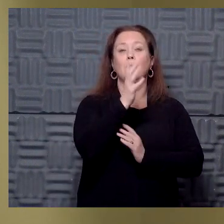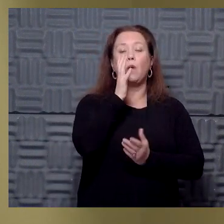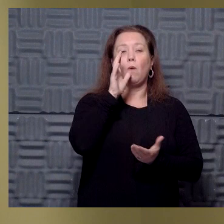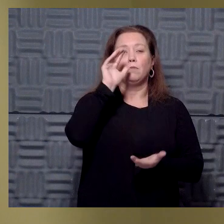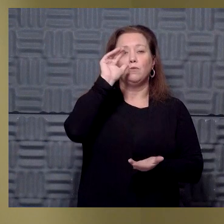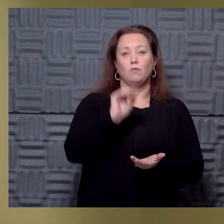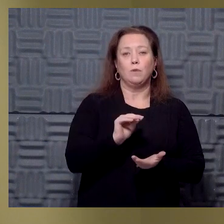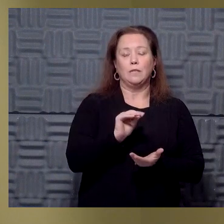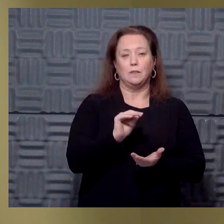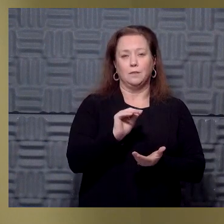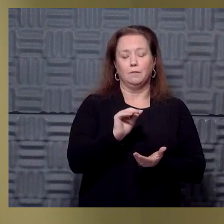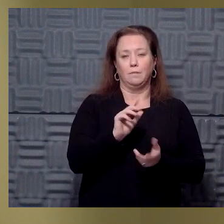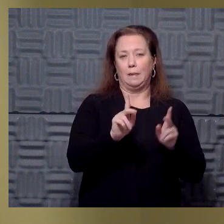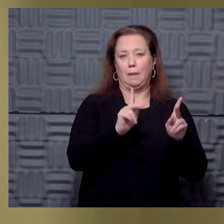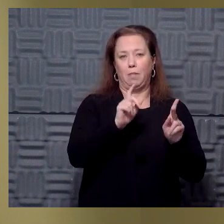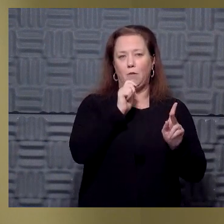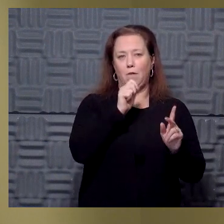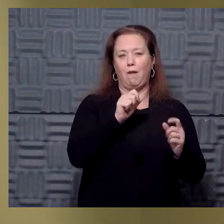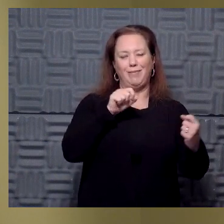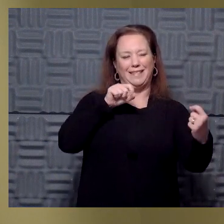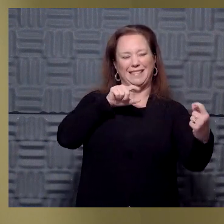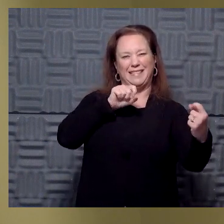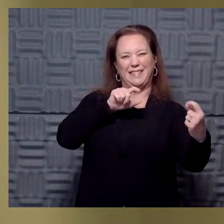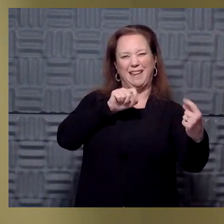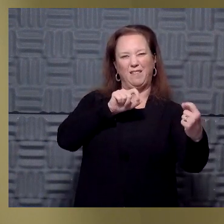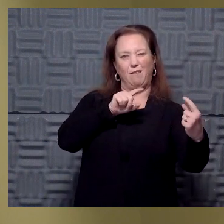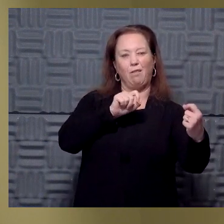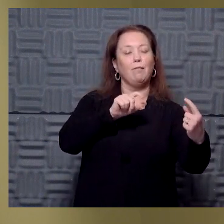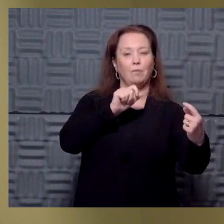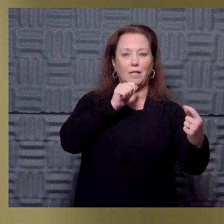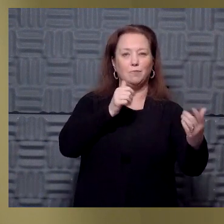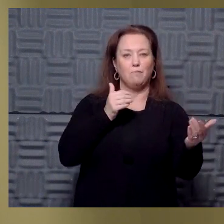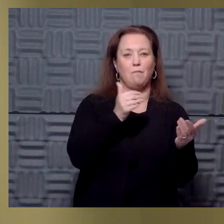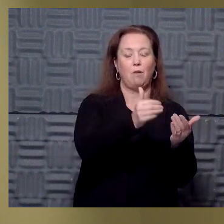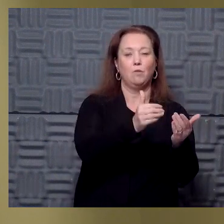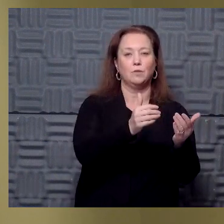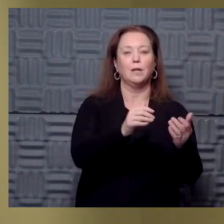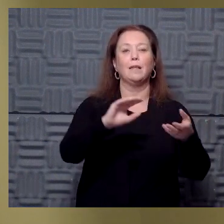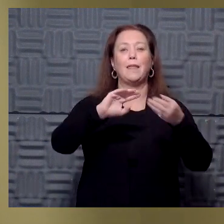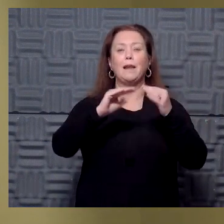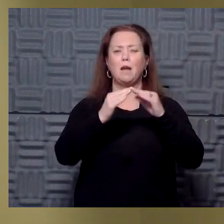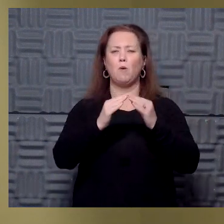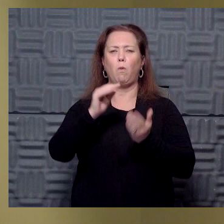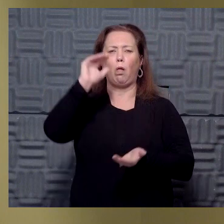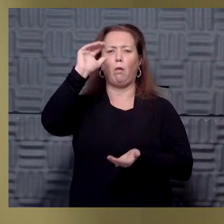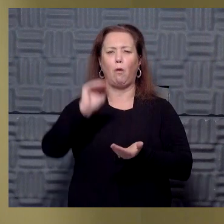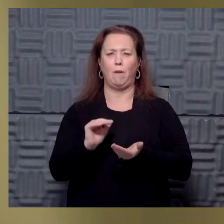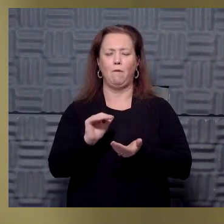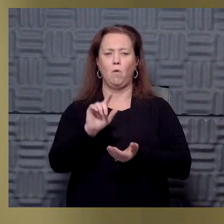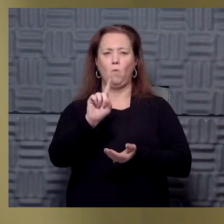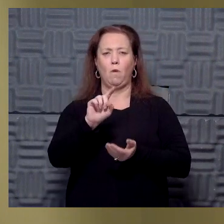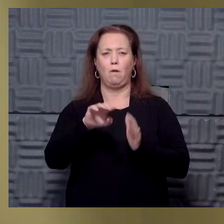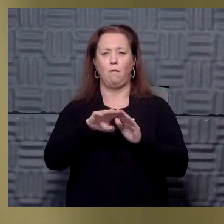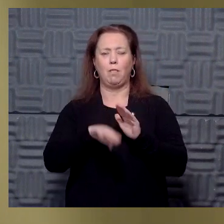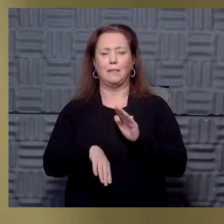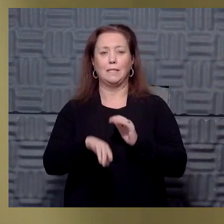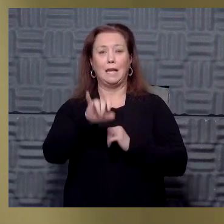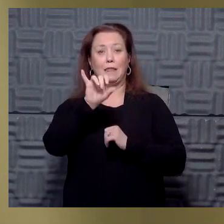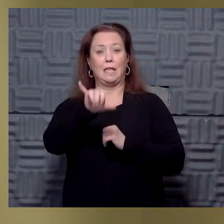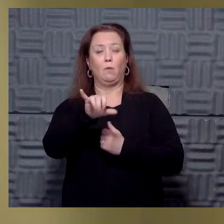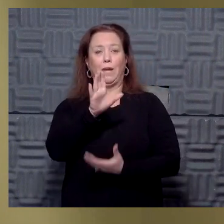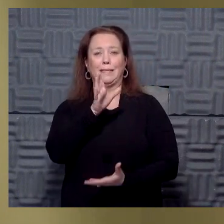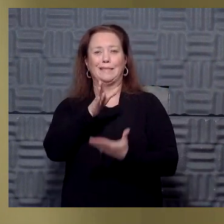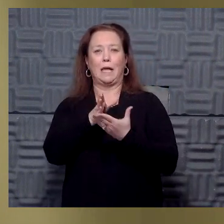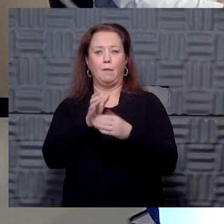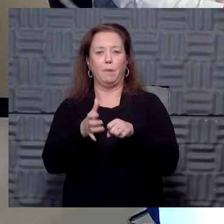that R naught, that infectivity or reproducibility number down to 1 or less, and that's when we can have a stop of